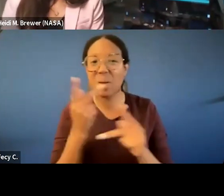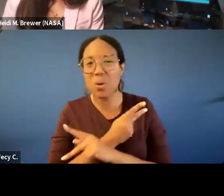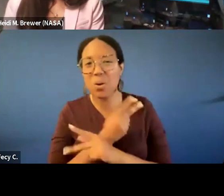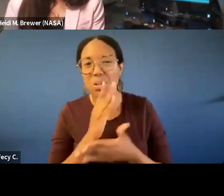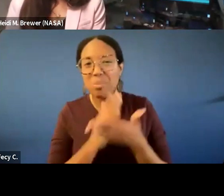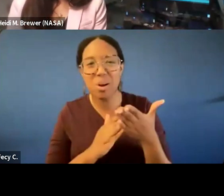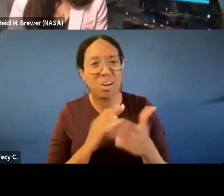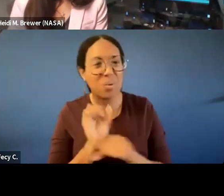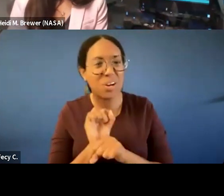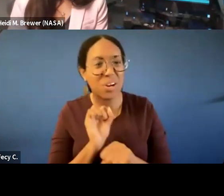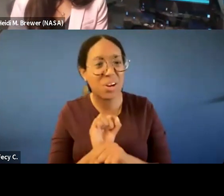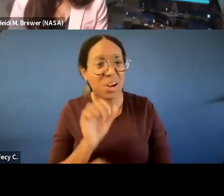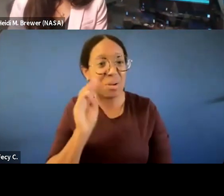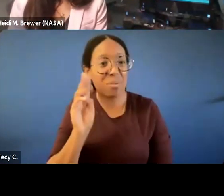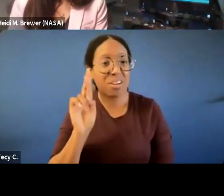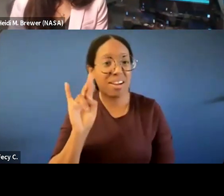Brittnie, you want to go?